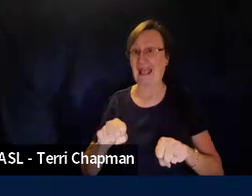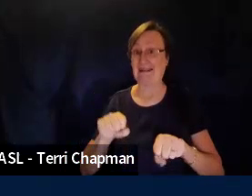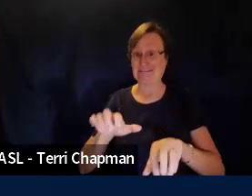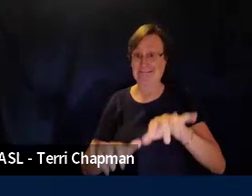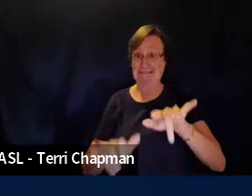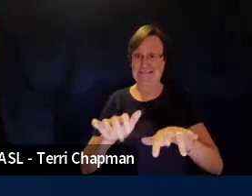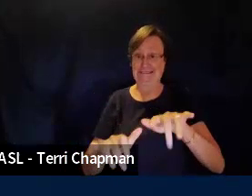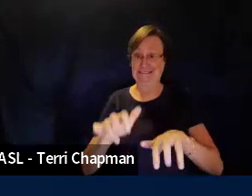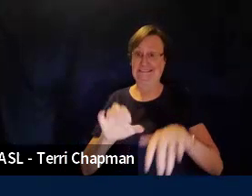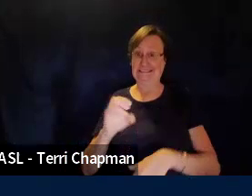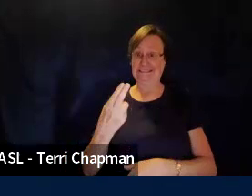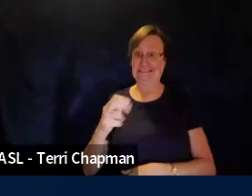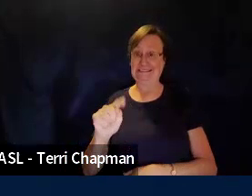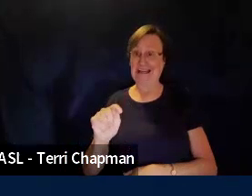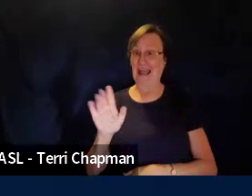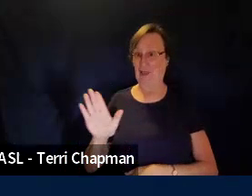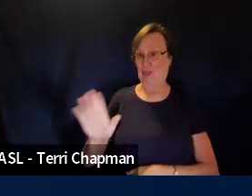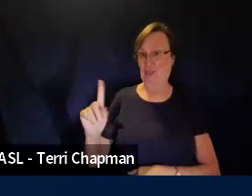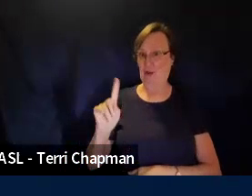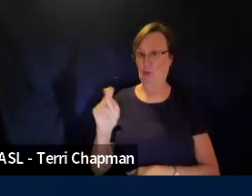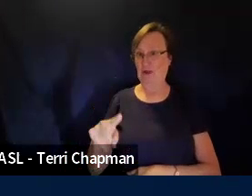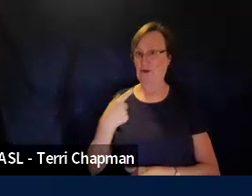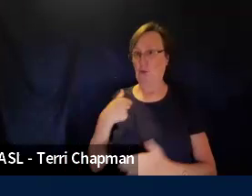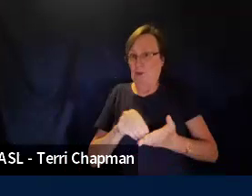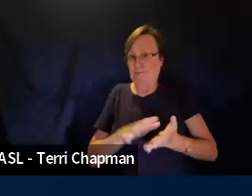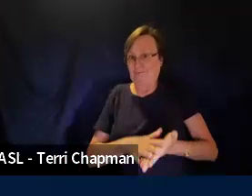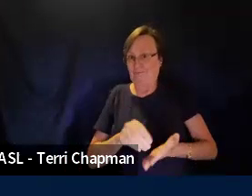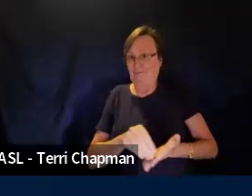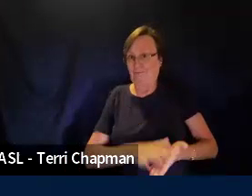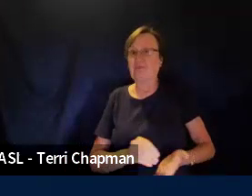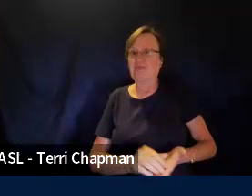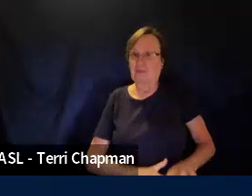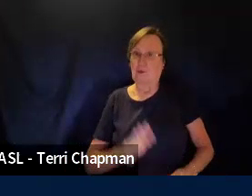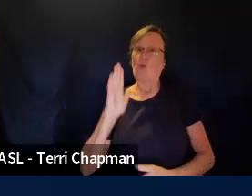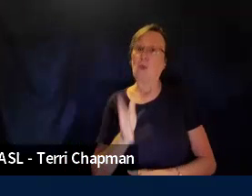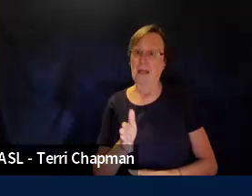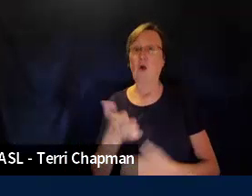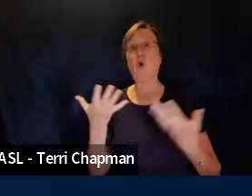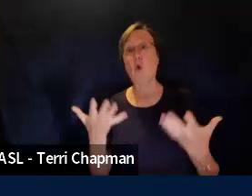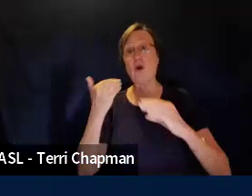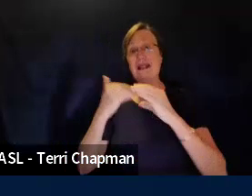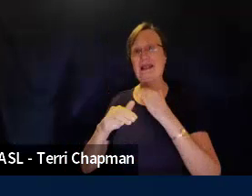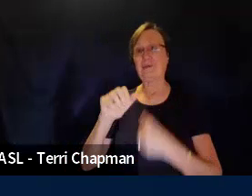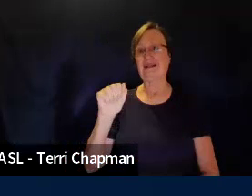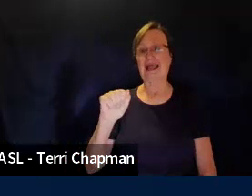questions into the chat for the record, or they can email